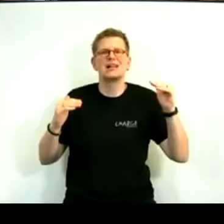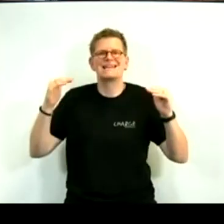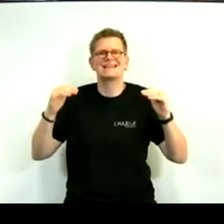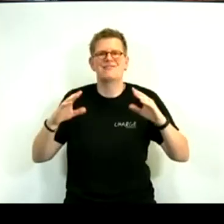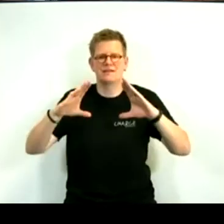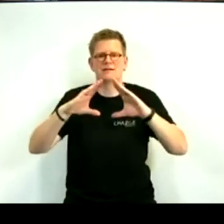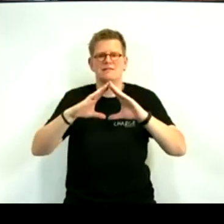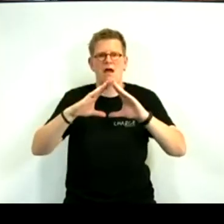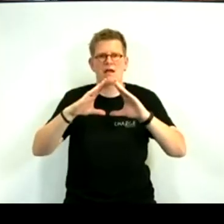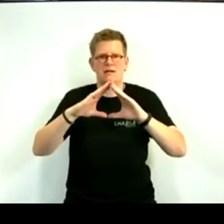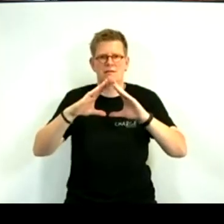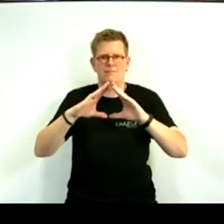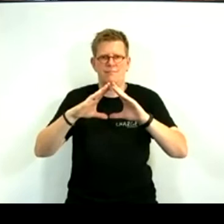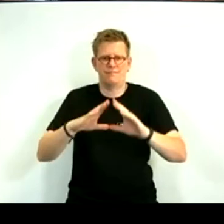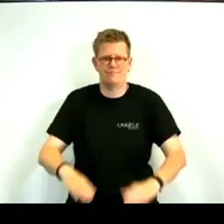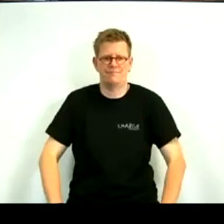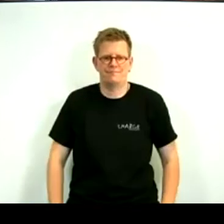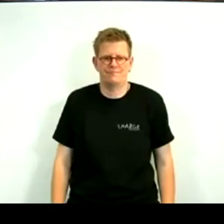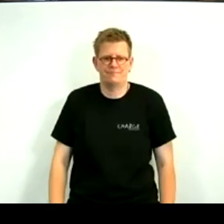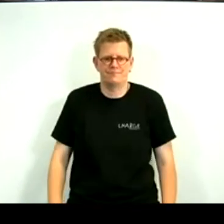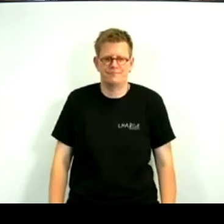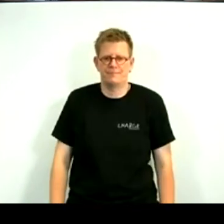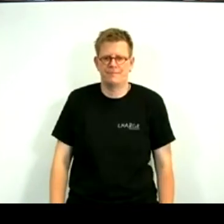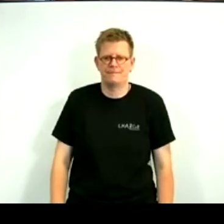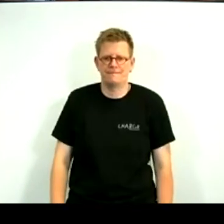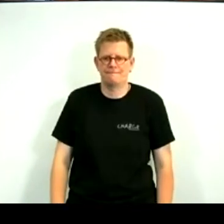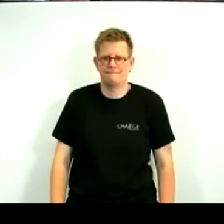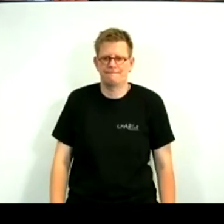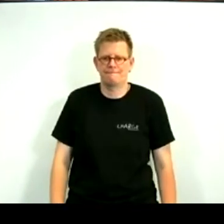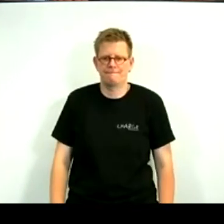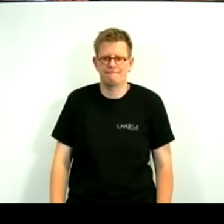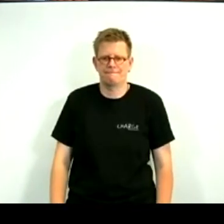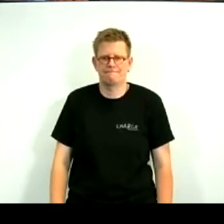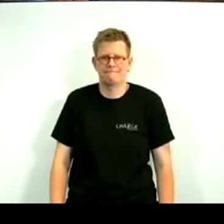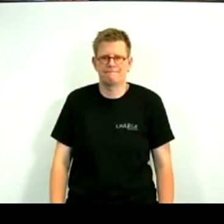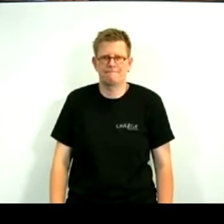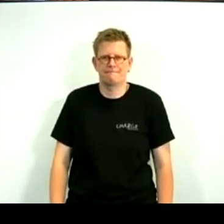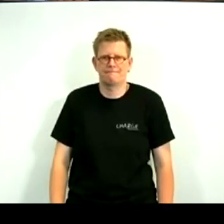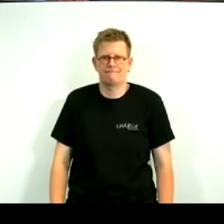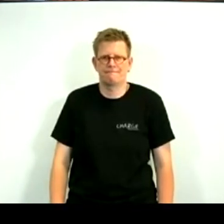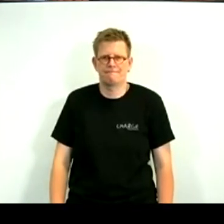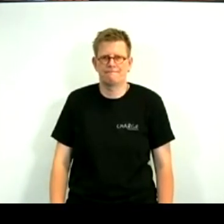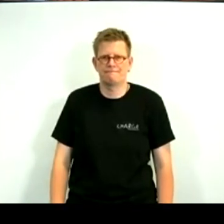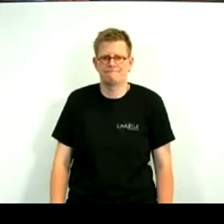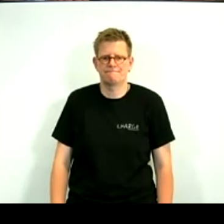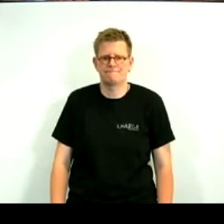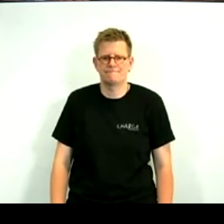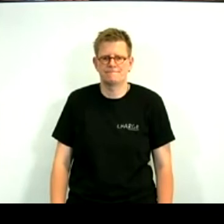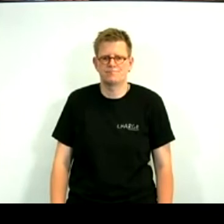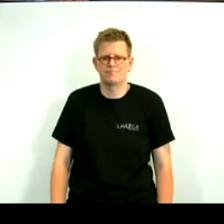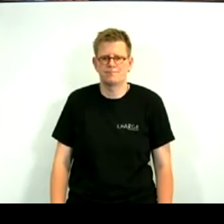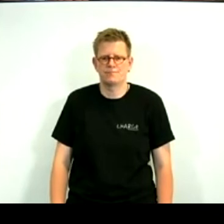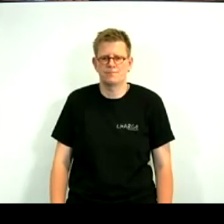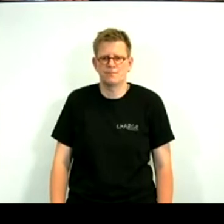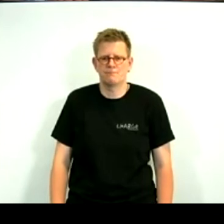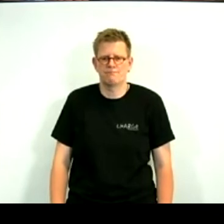We talk about equilibrium or balance, and that really develops from three senses working